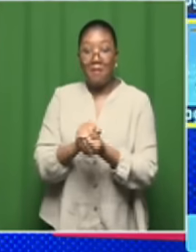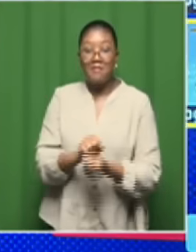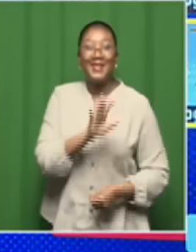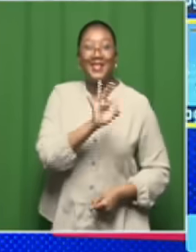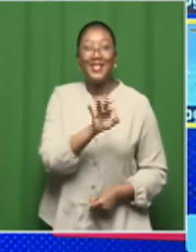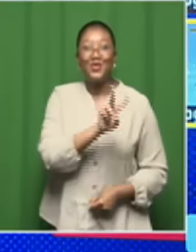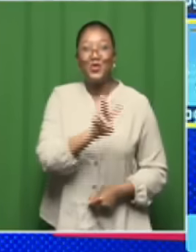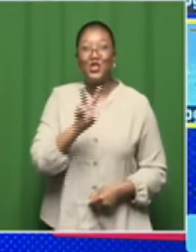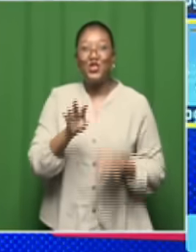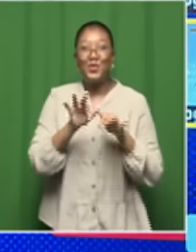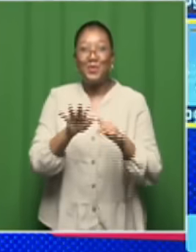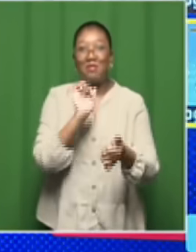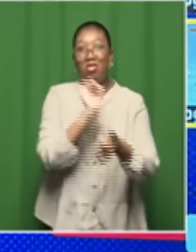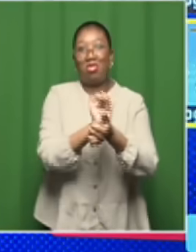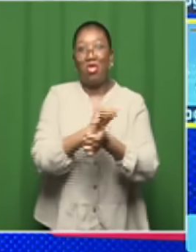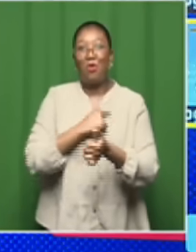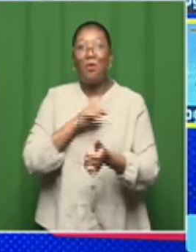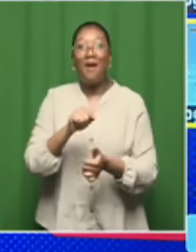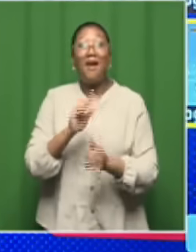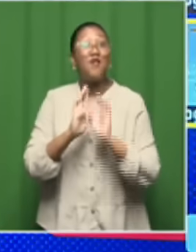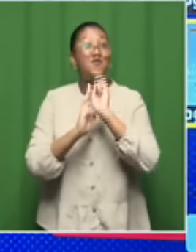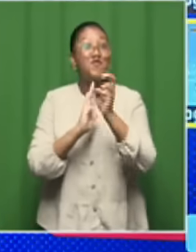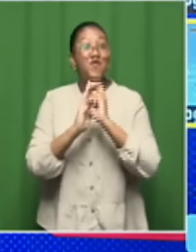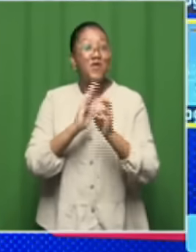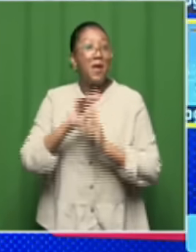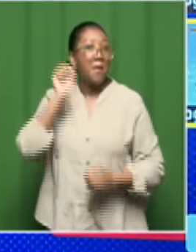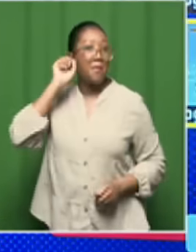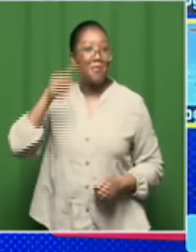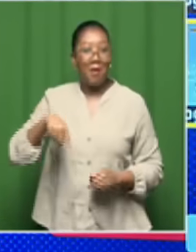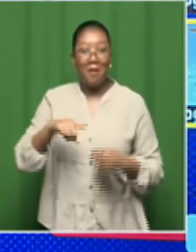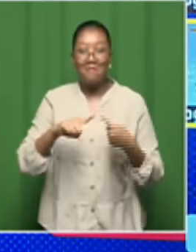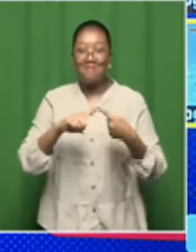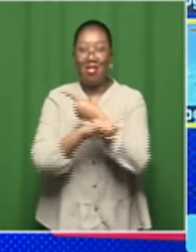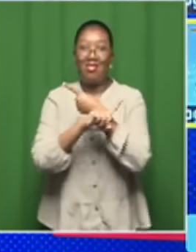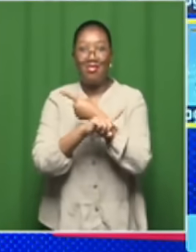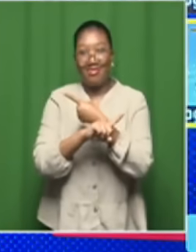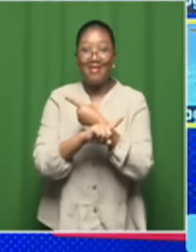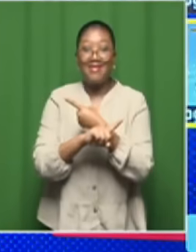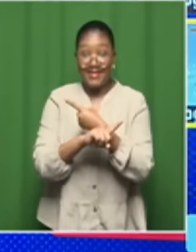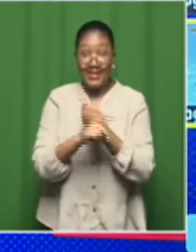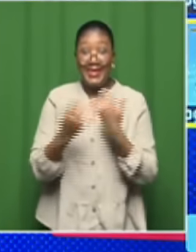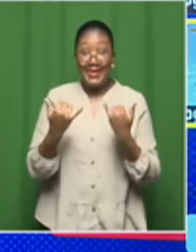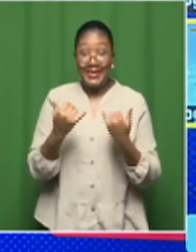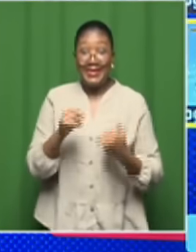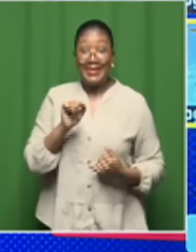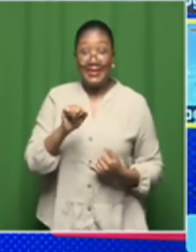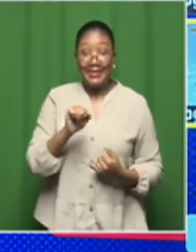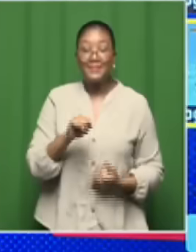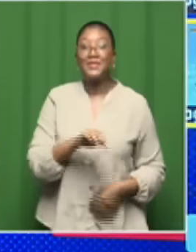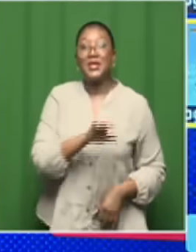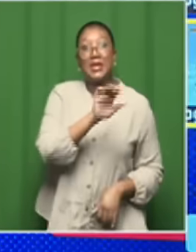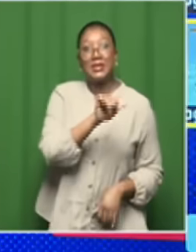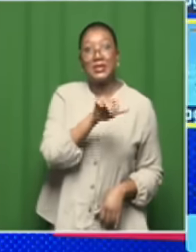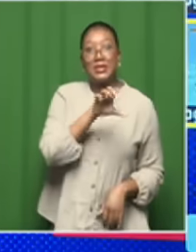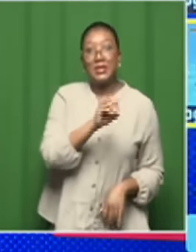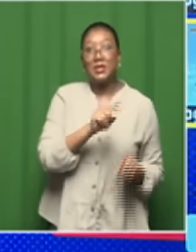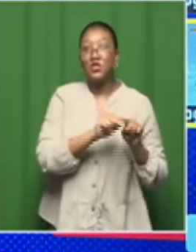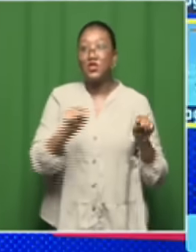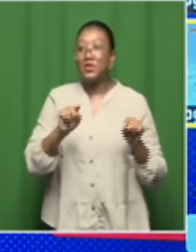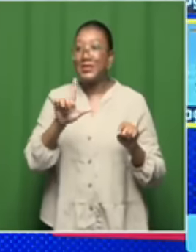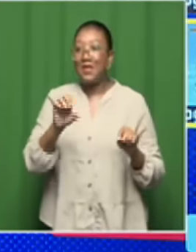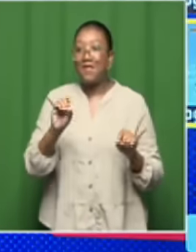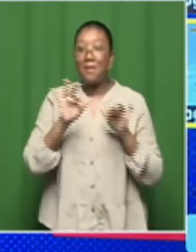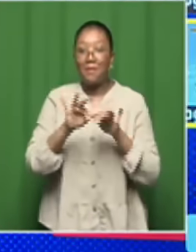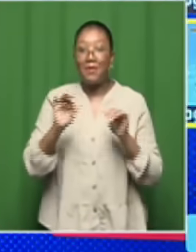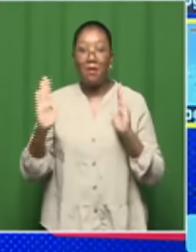for violating the rules of the road. On average, 60, listen to this statistic, 60 to 70 people